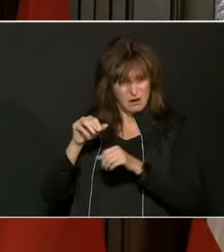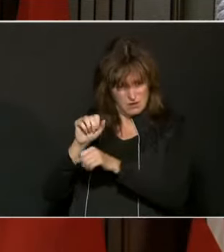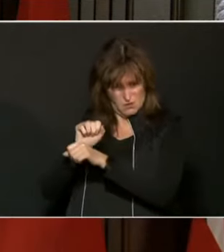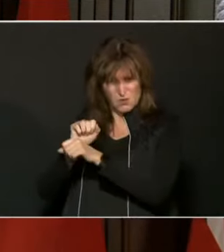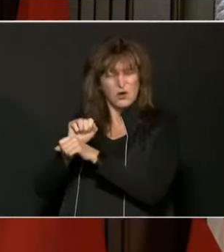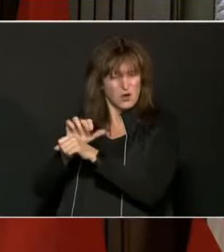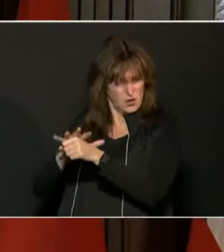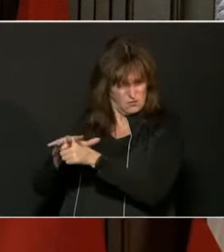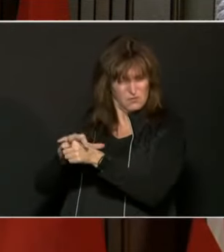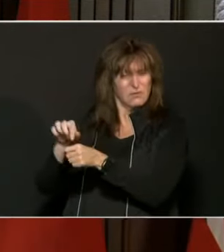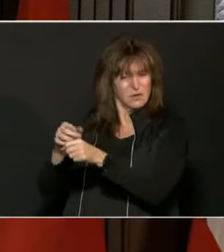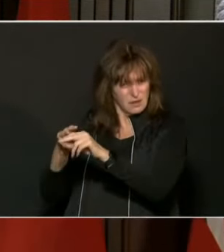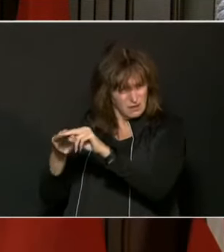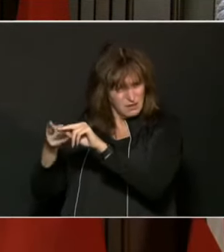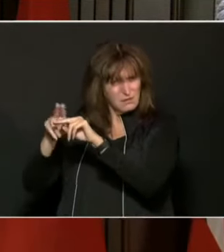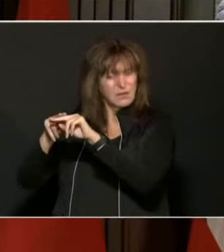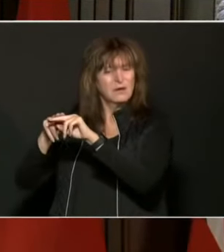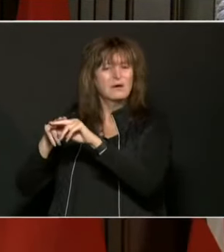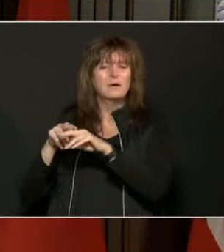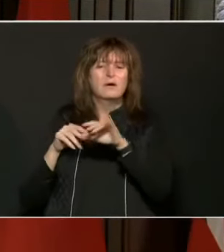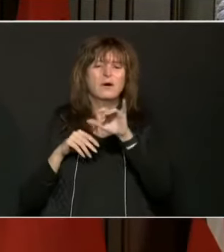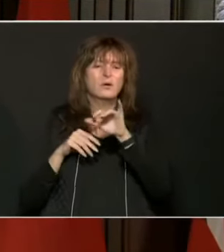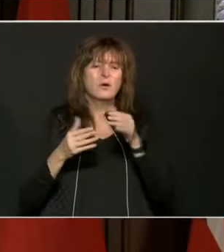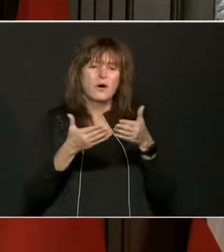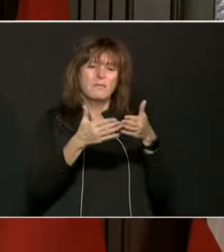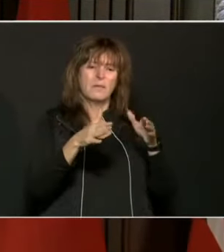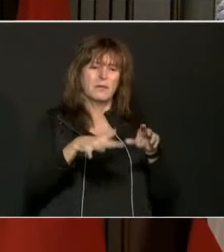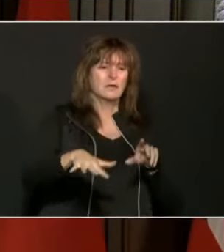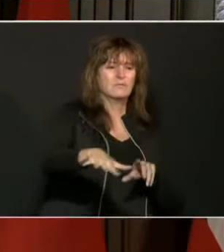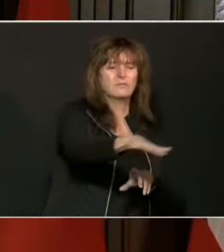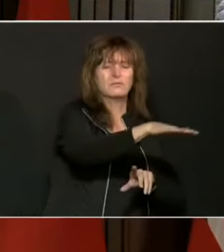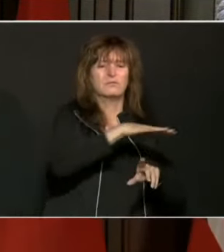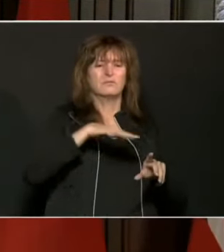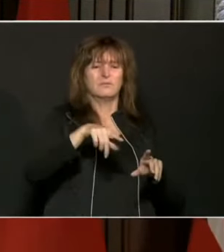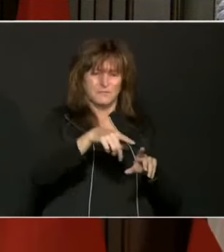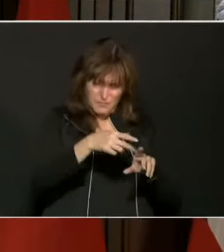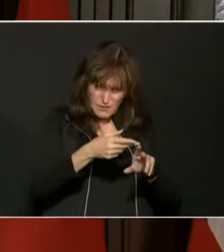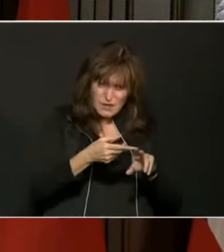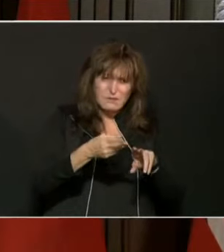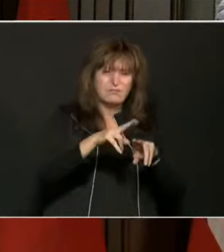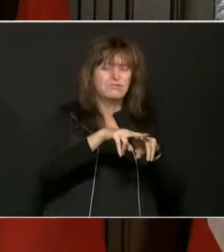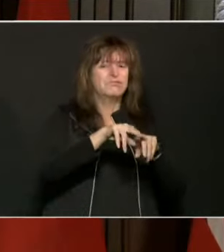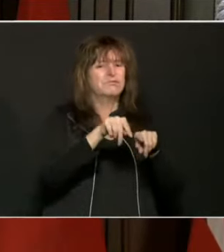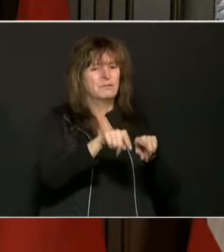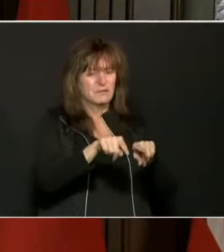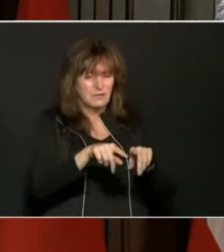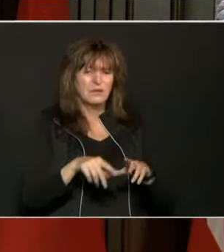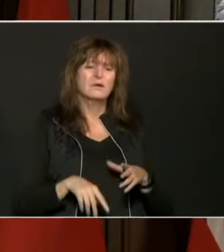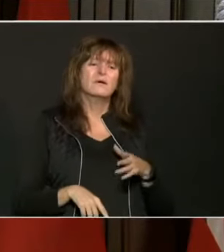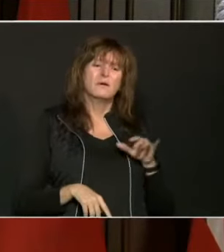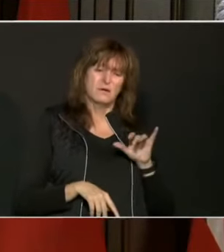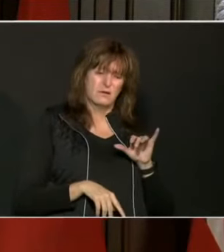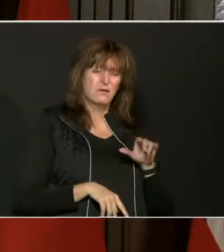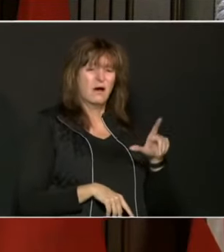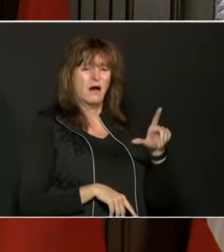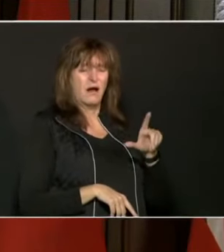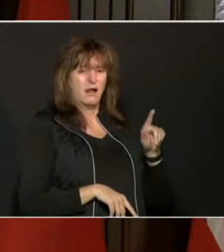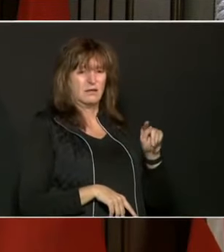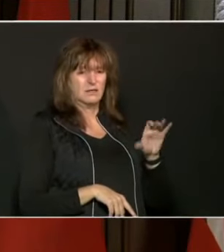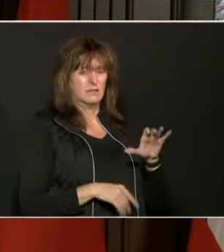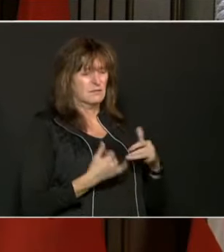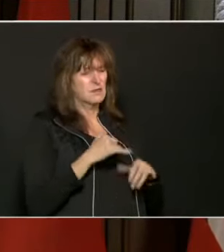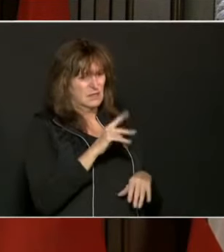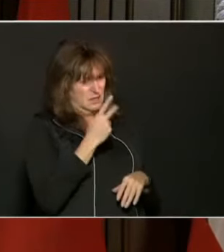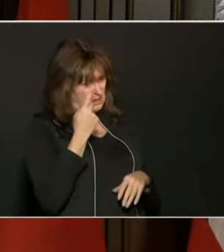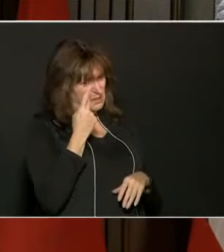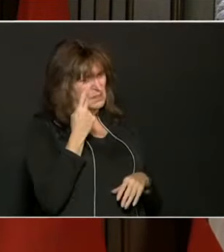public-facing environments, and still see a continued number of outbreaks in long-term care homes and other vulnerable sectors, as